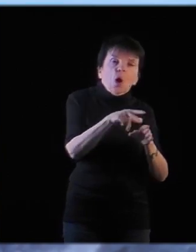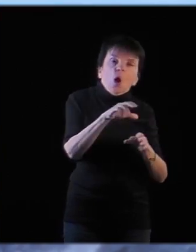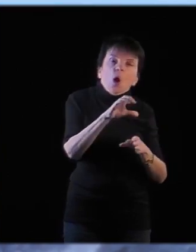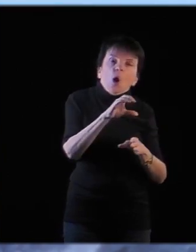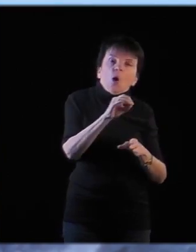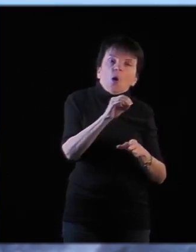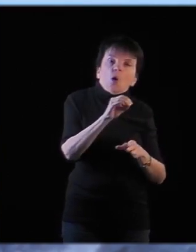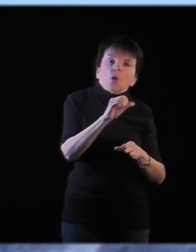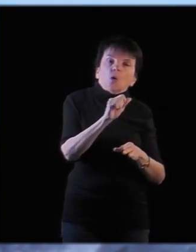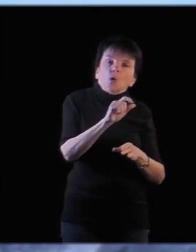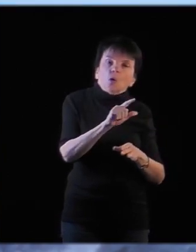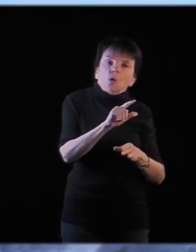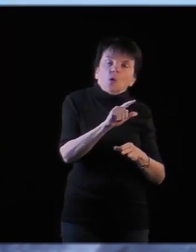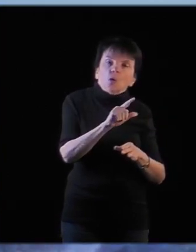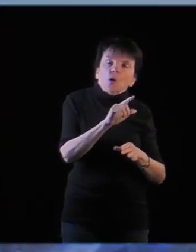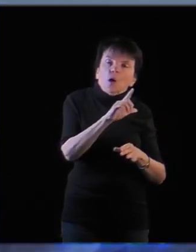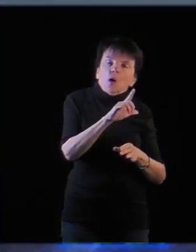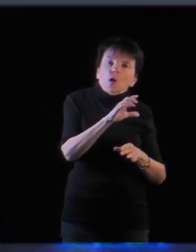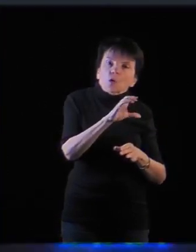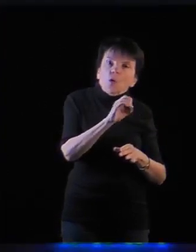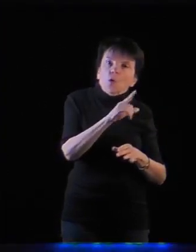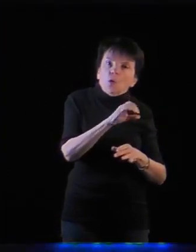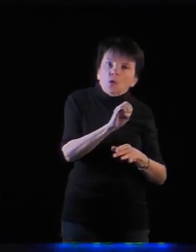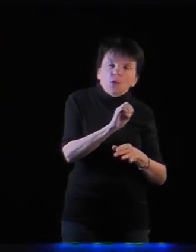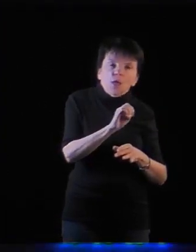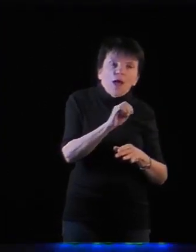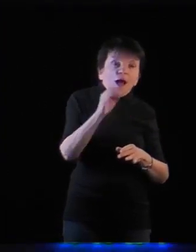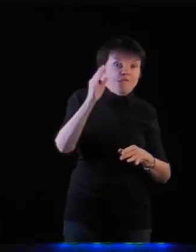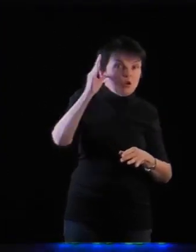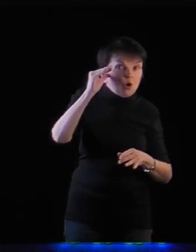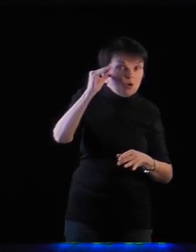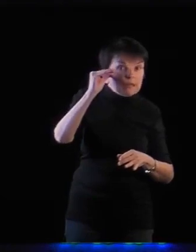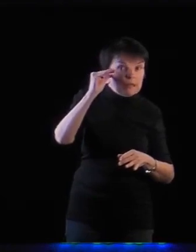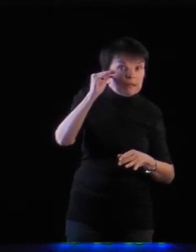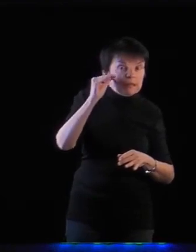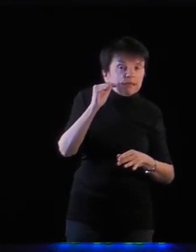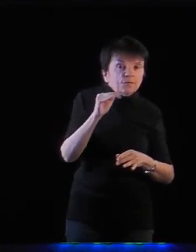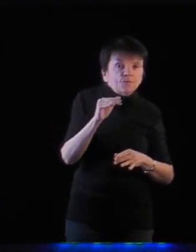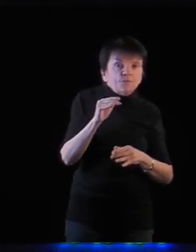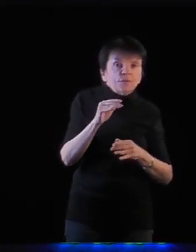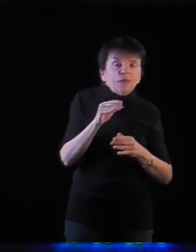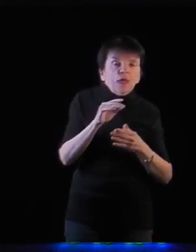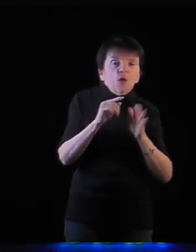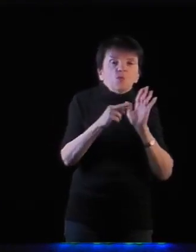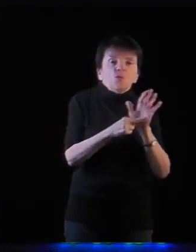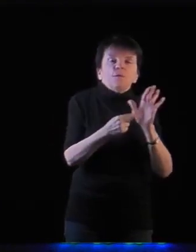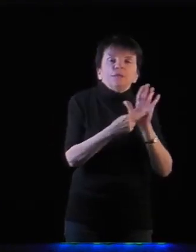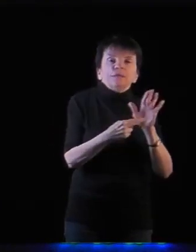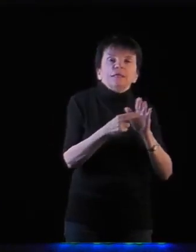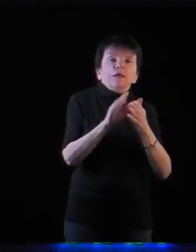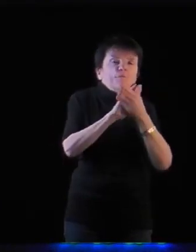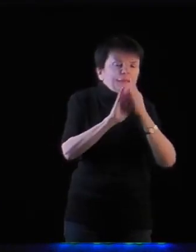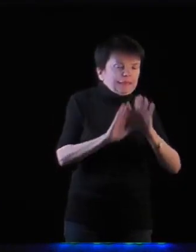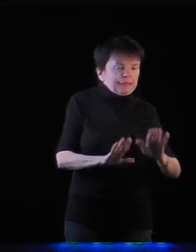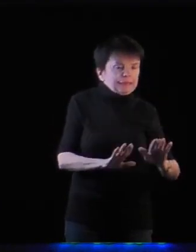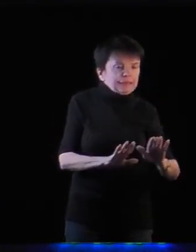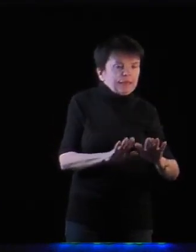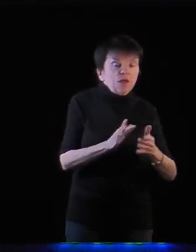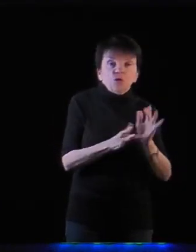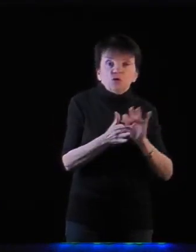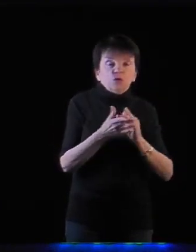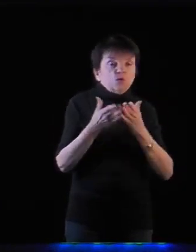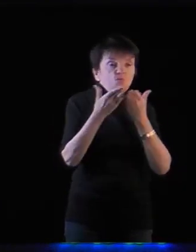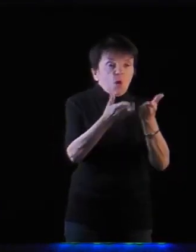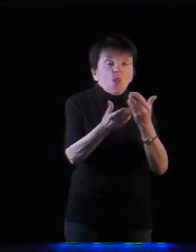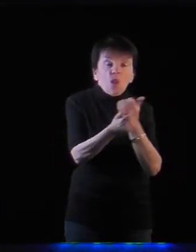donkey representing peace. Jesus came into Jerusalem representing peace. He brought love.